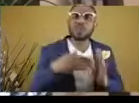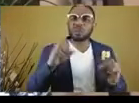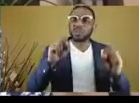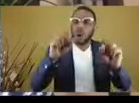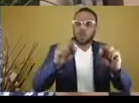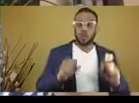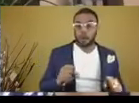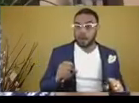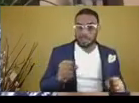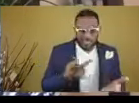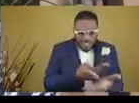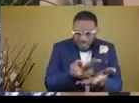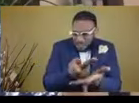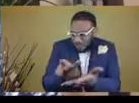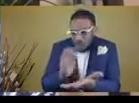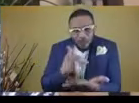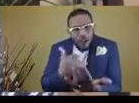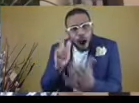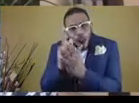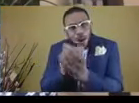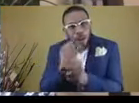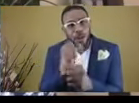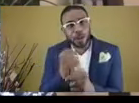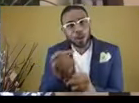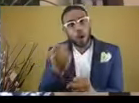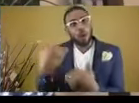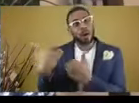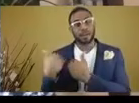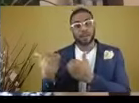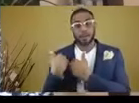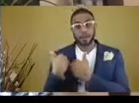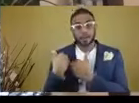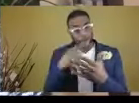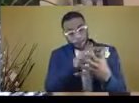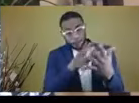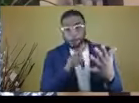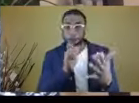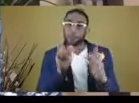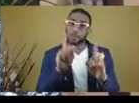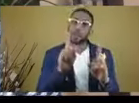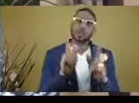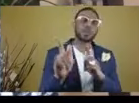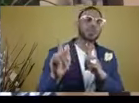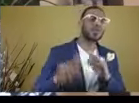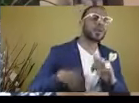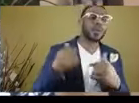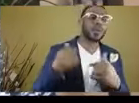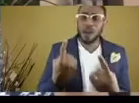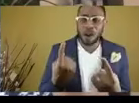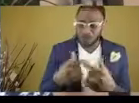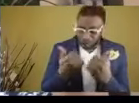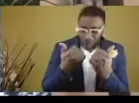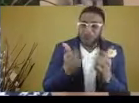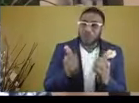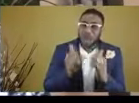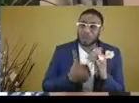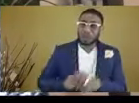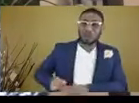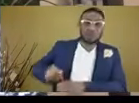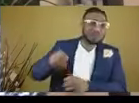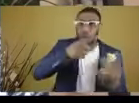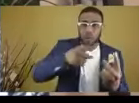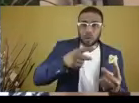The failure of our lawmakers to hold accountable those who would go so far as to try and overthrow the